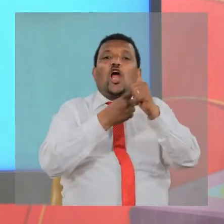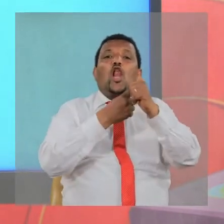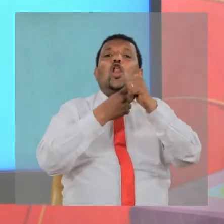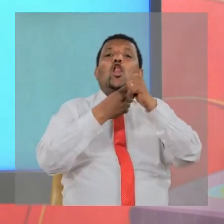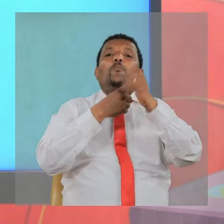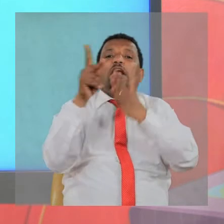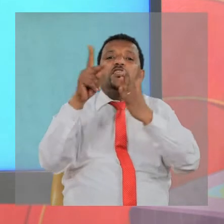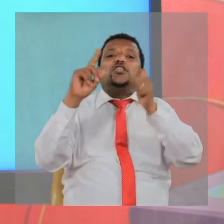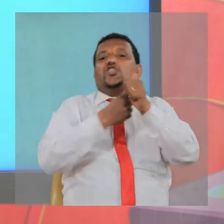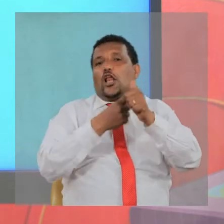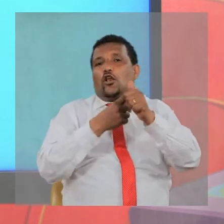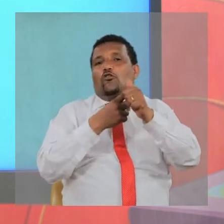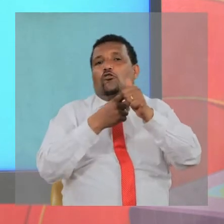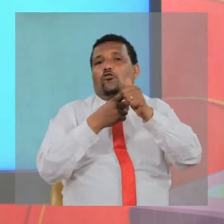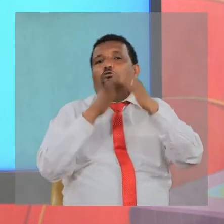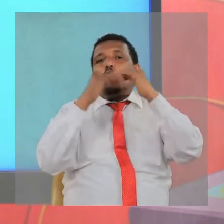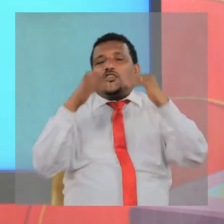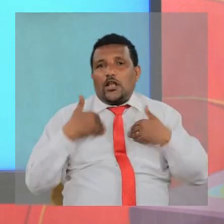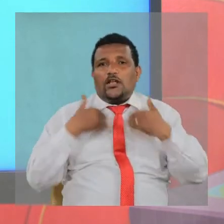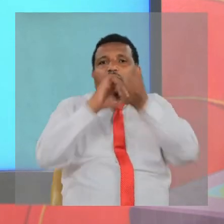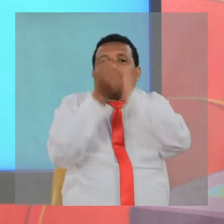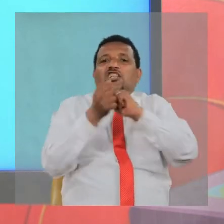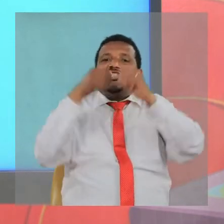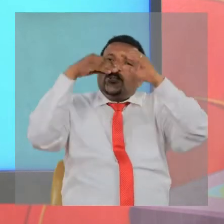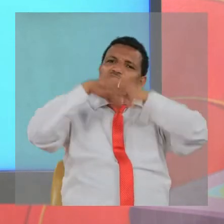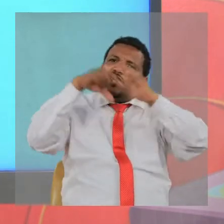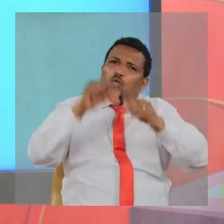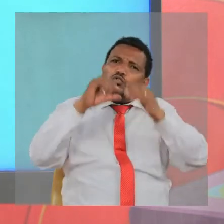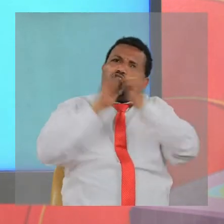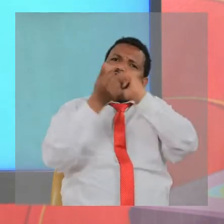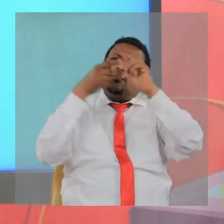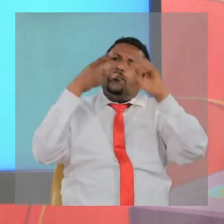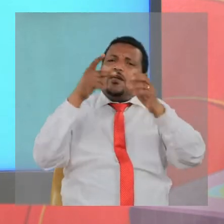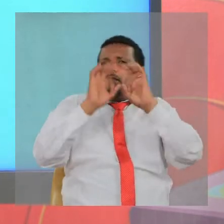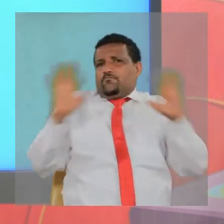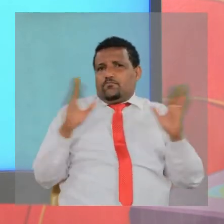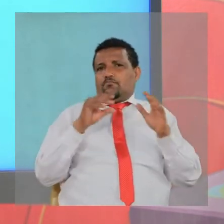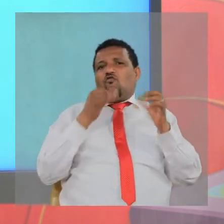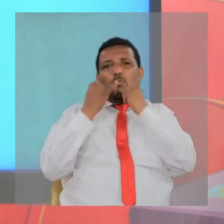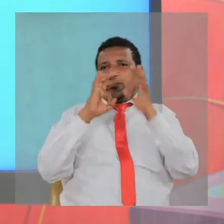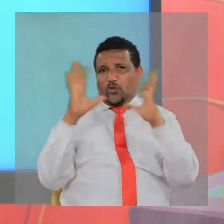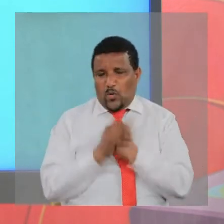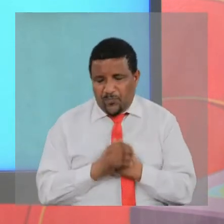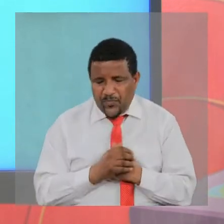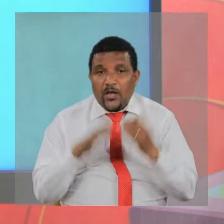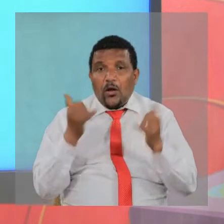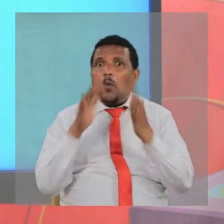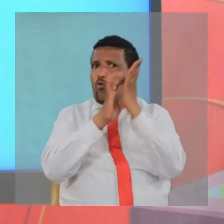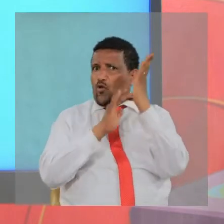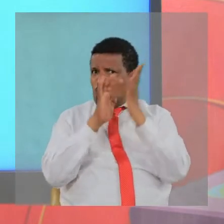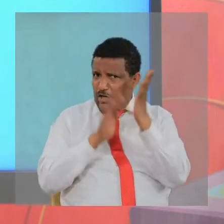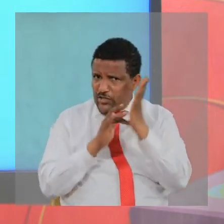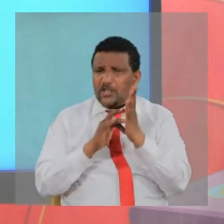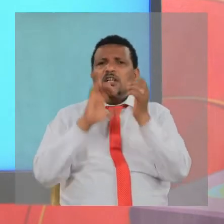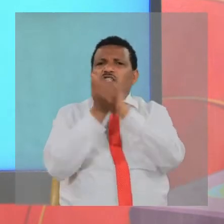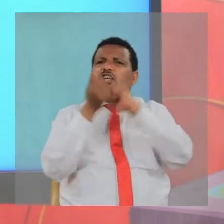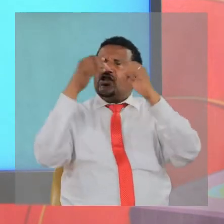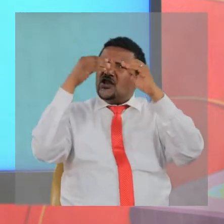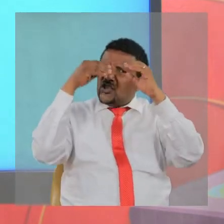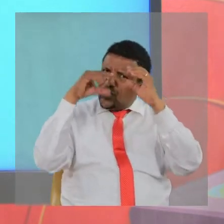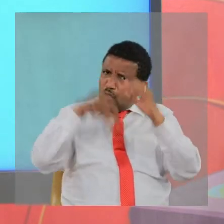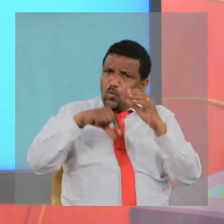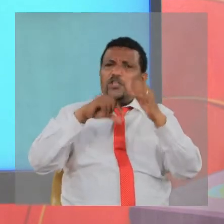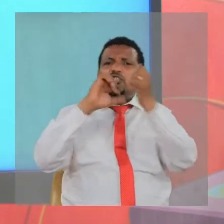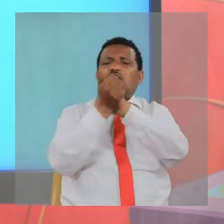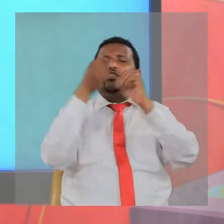but we don't have any information about the change in Q for the change in P. But we can calculate the change in Q for the